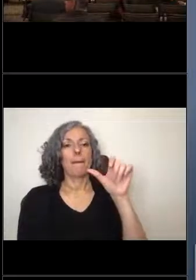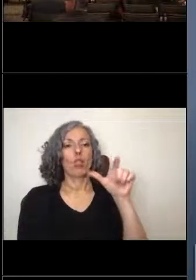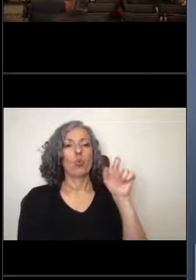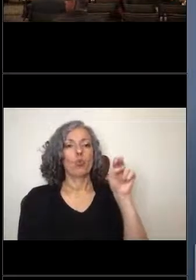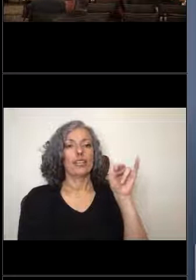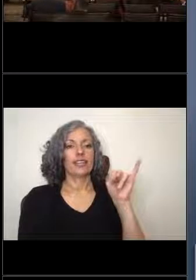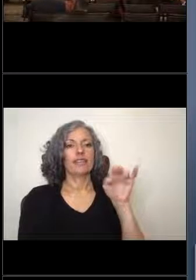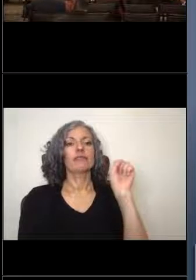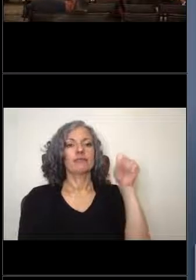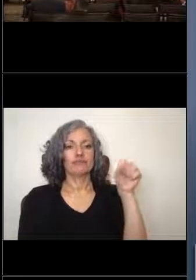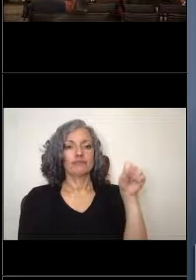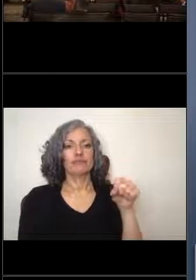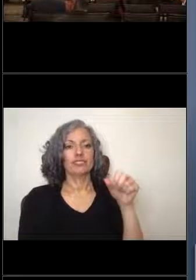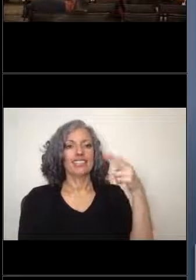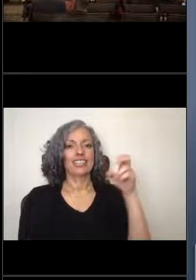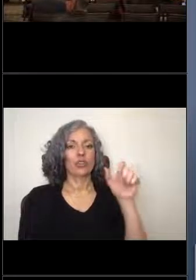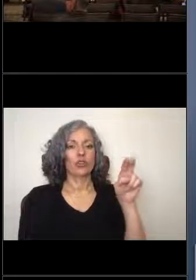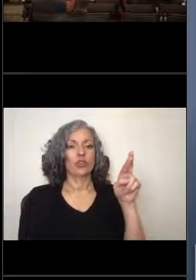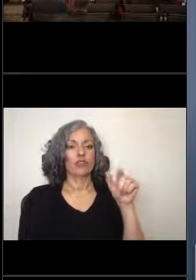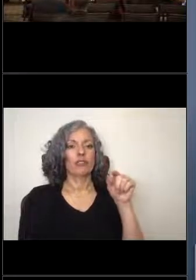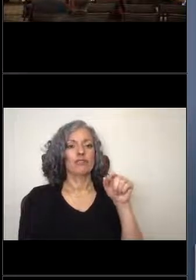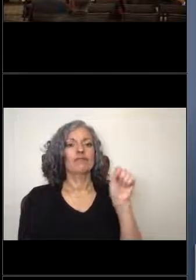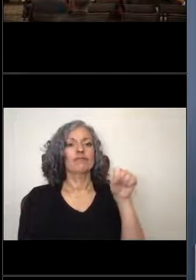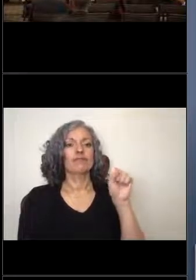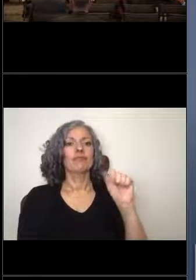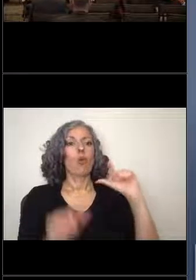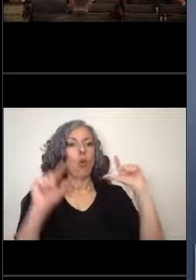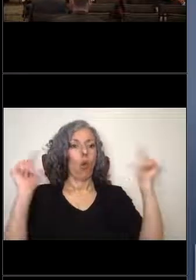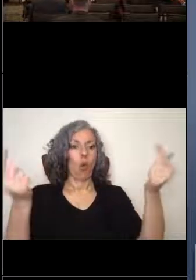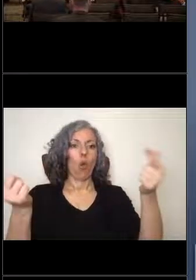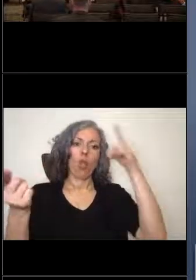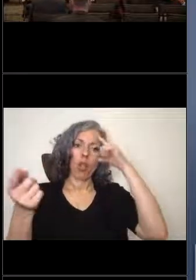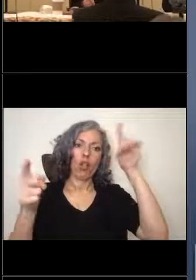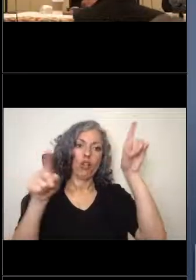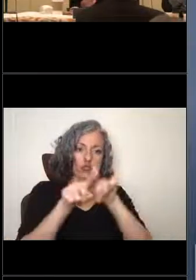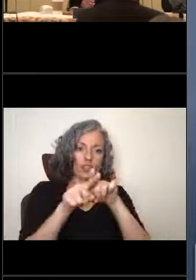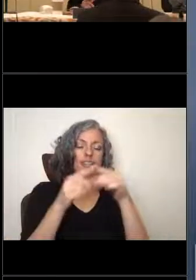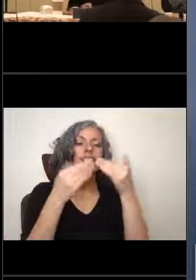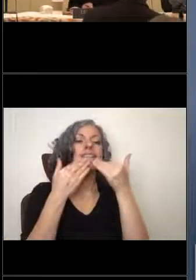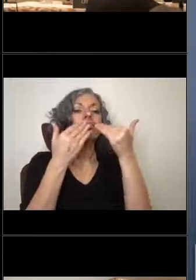Chair Eager. Aye, Chair, we do have unanimous consent. thank you.